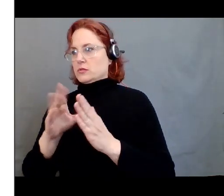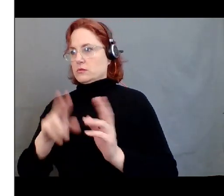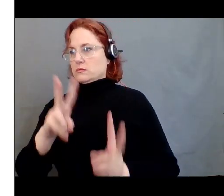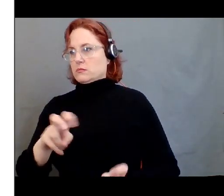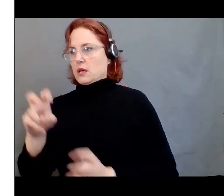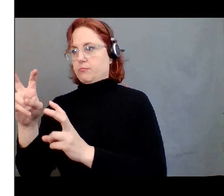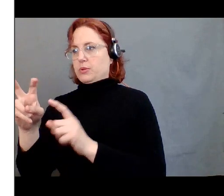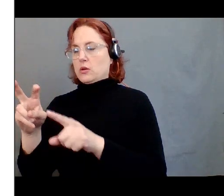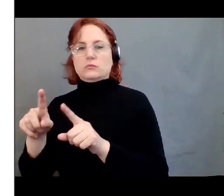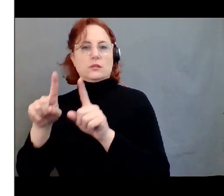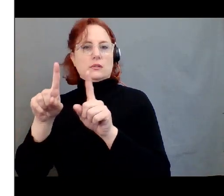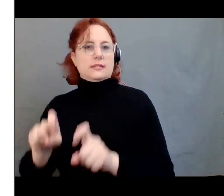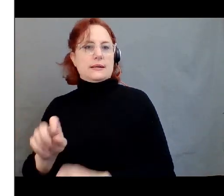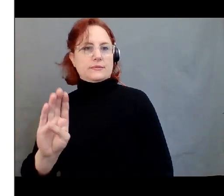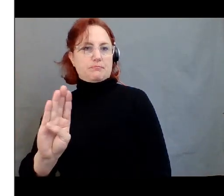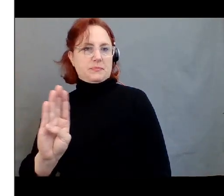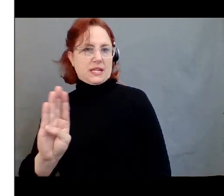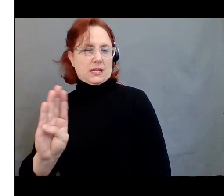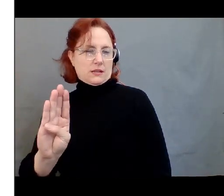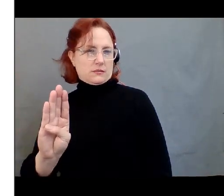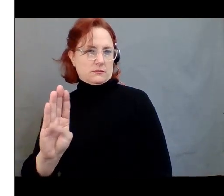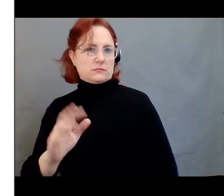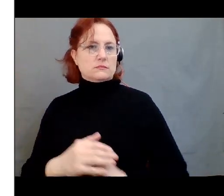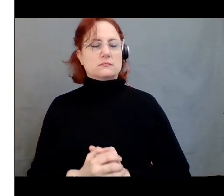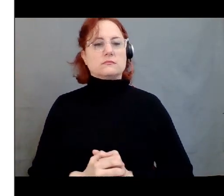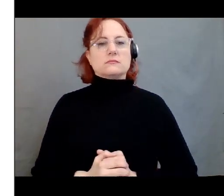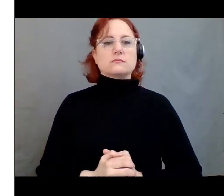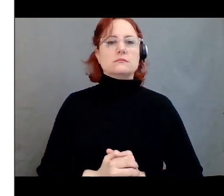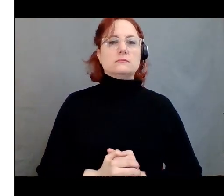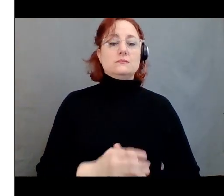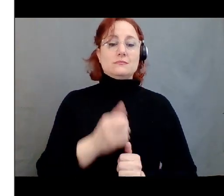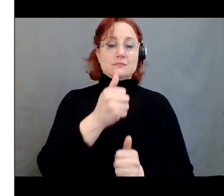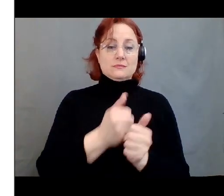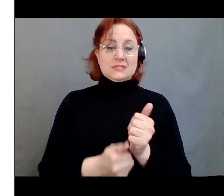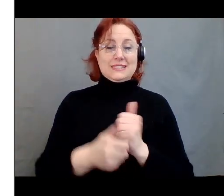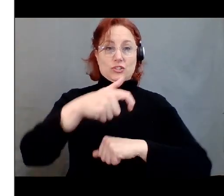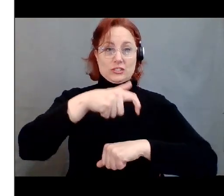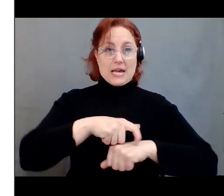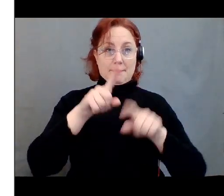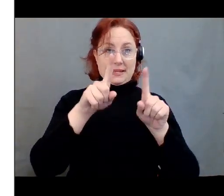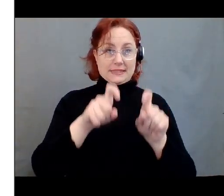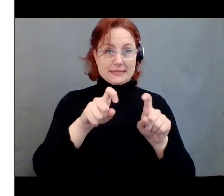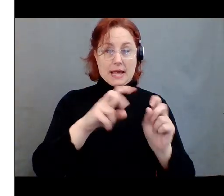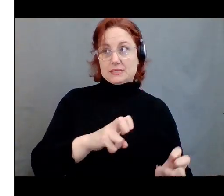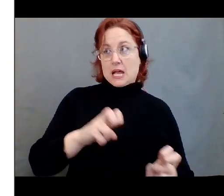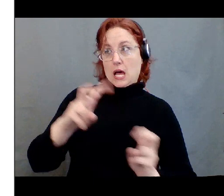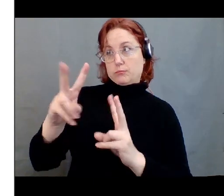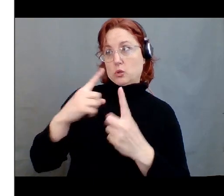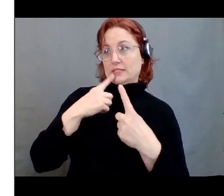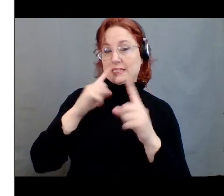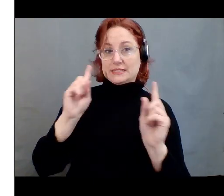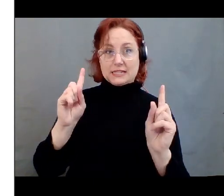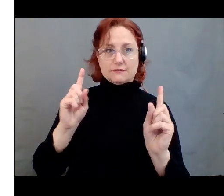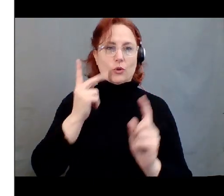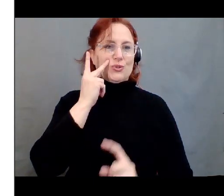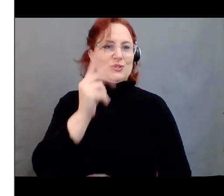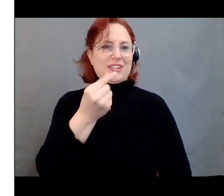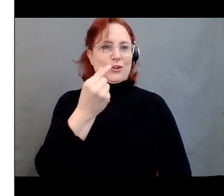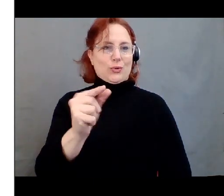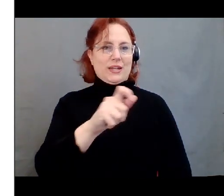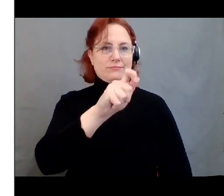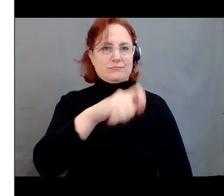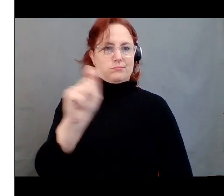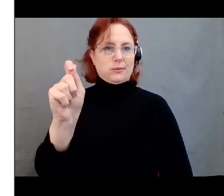area. After you upload each exam, a successfully submitted confirmation message will display on